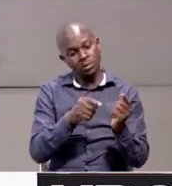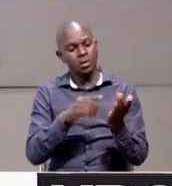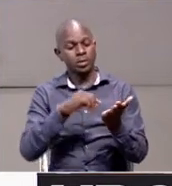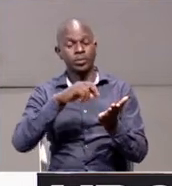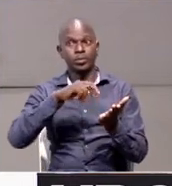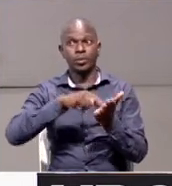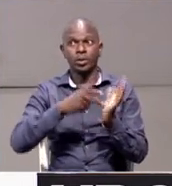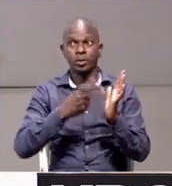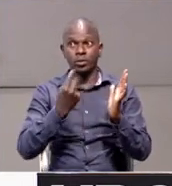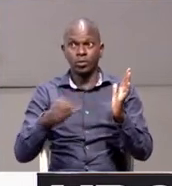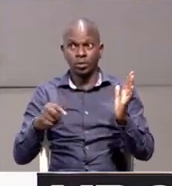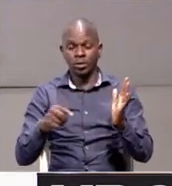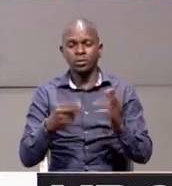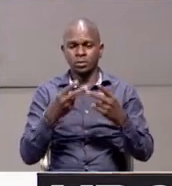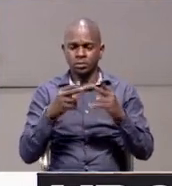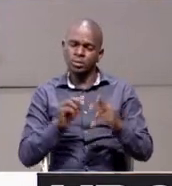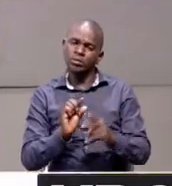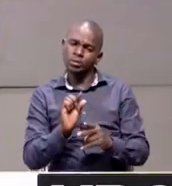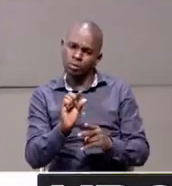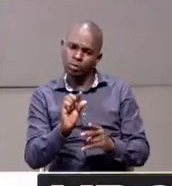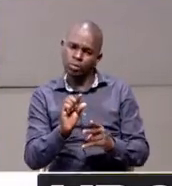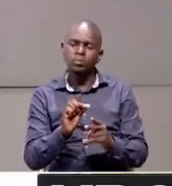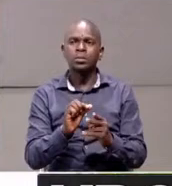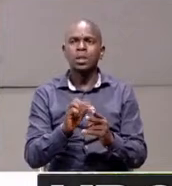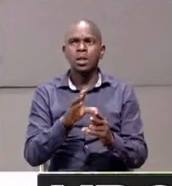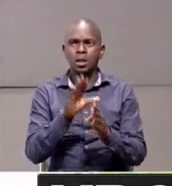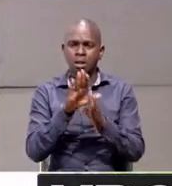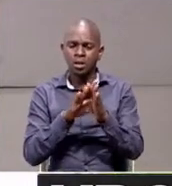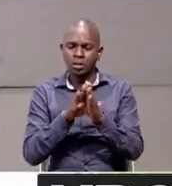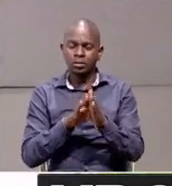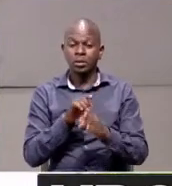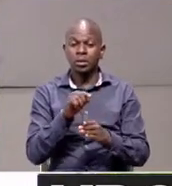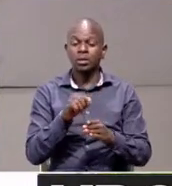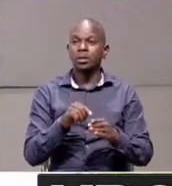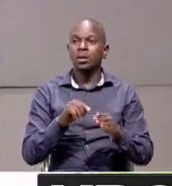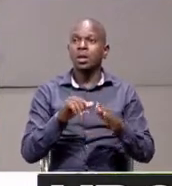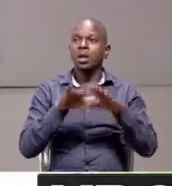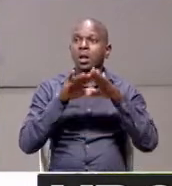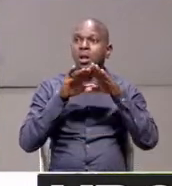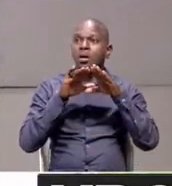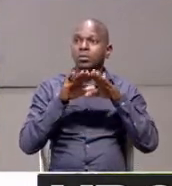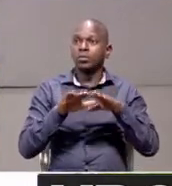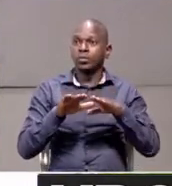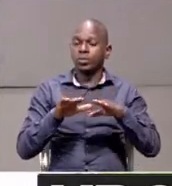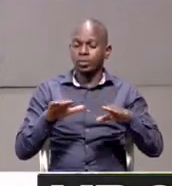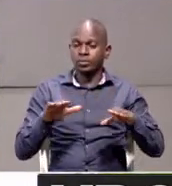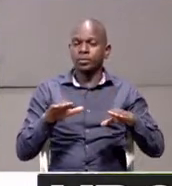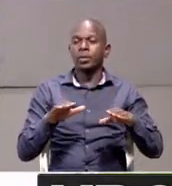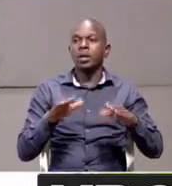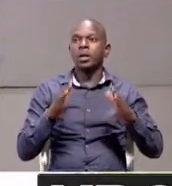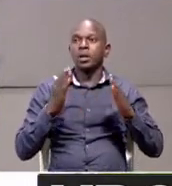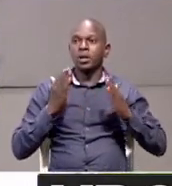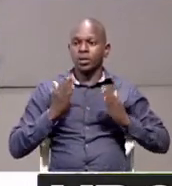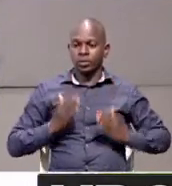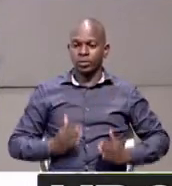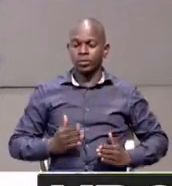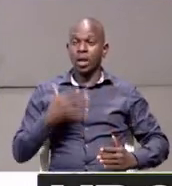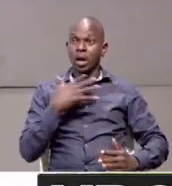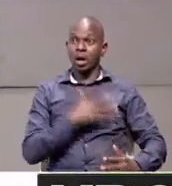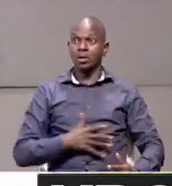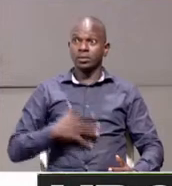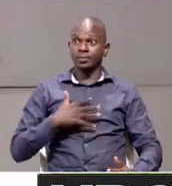which will help you because you are going to start small. This fair, as the theme goes, humanities and